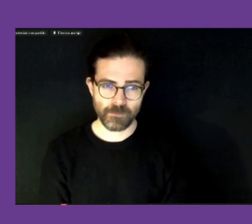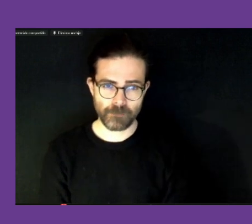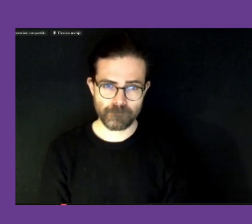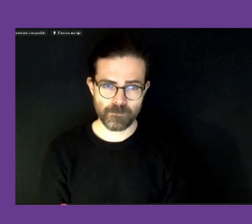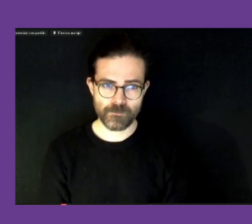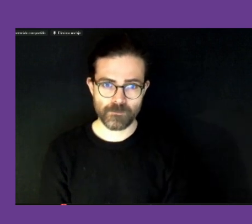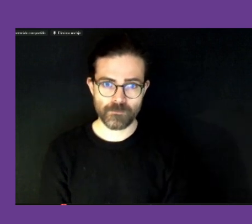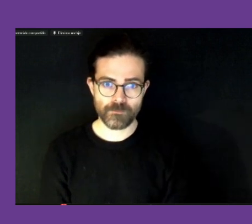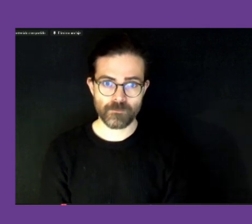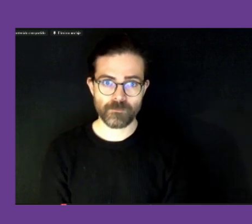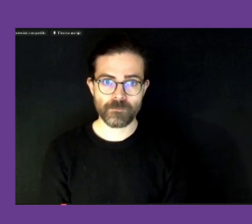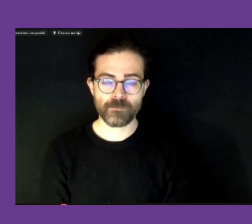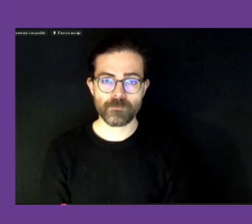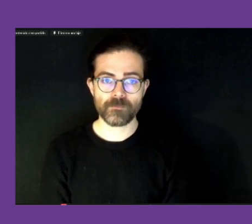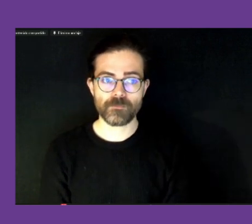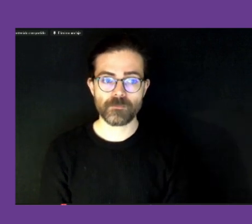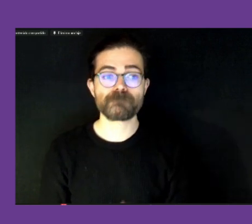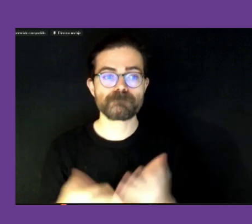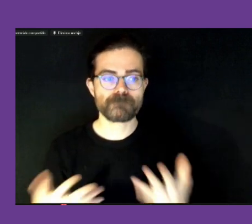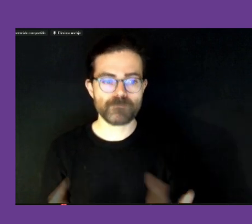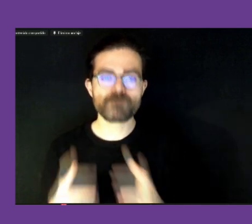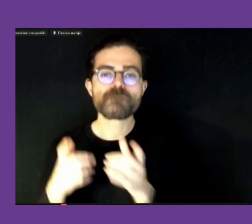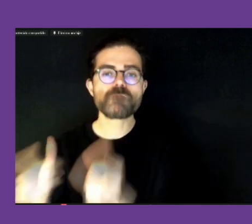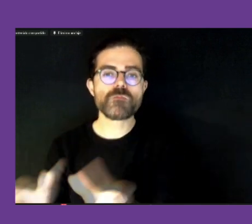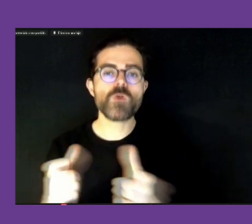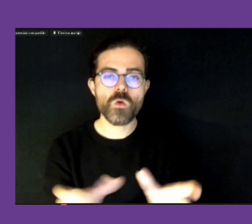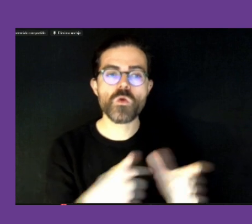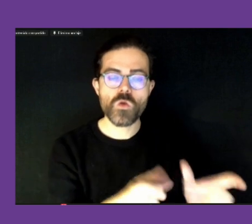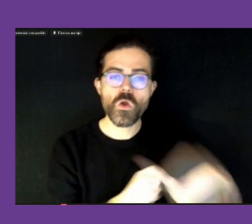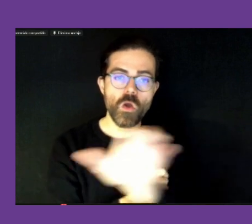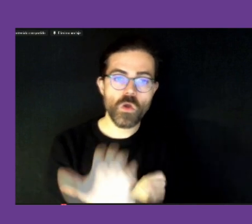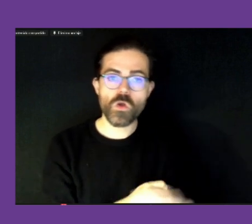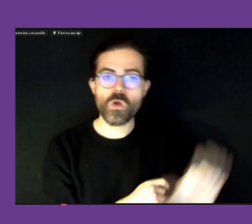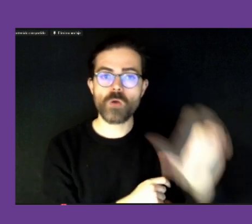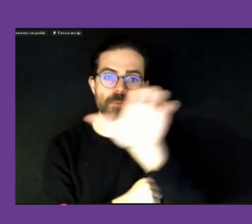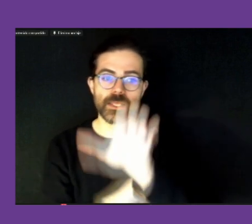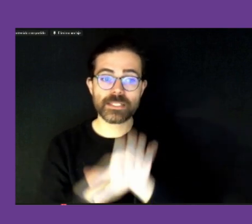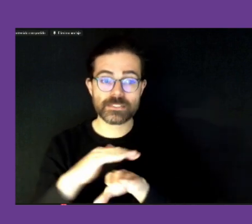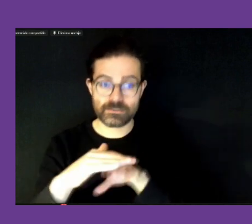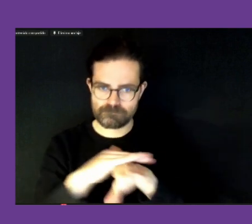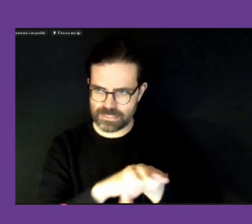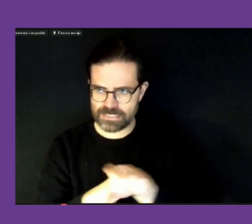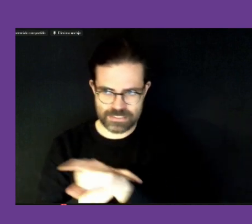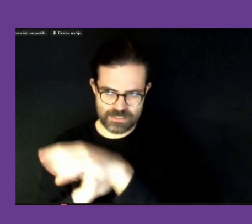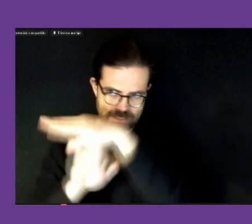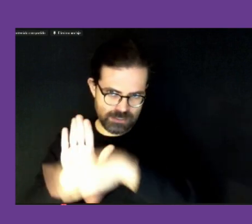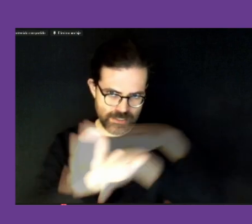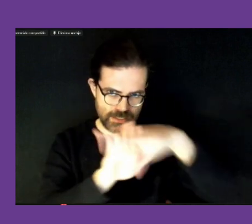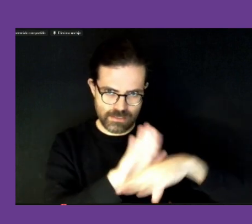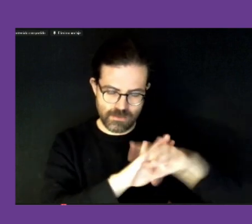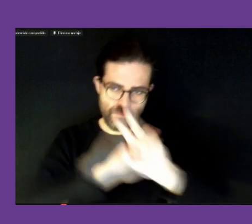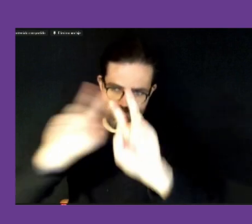the approach of the revision is that only the parts affected by the European Accessibility will be revised. We are going to need some technical requirements